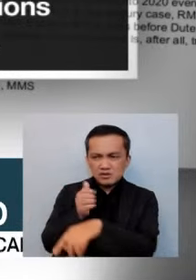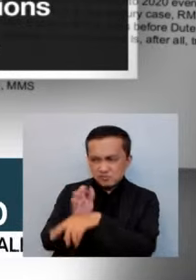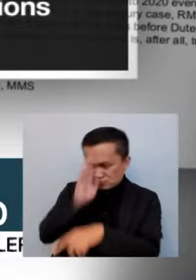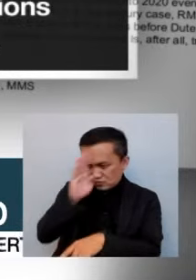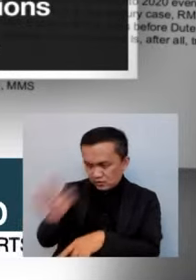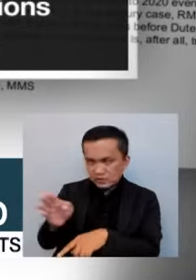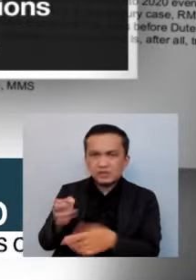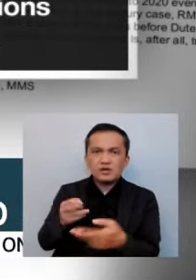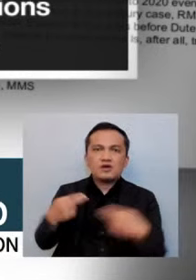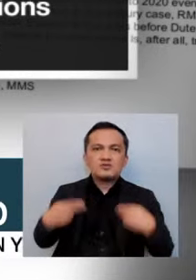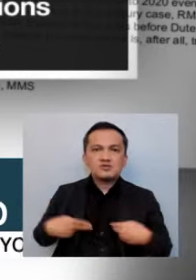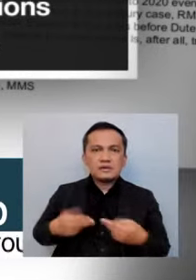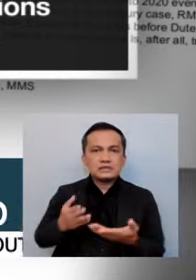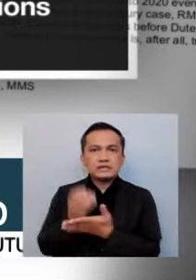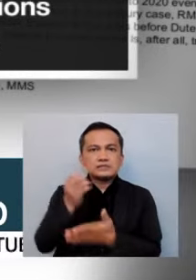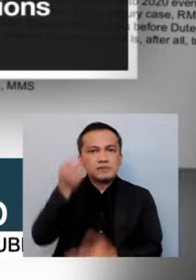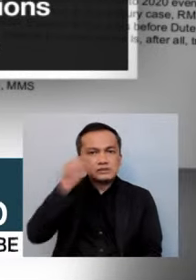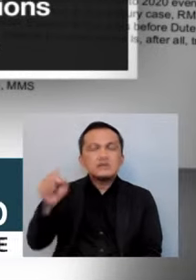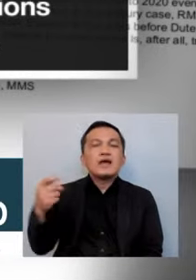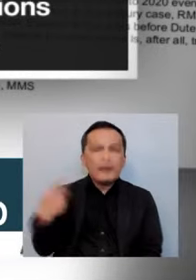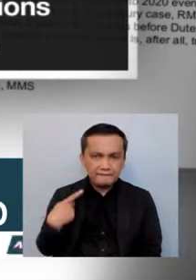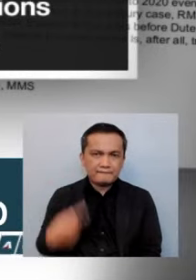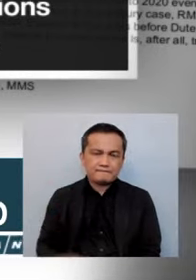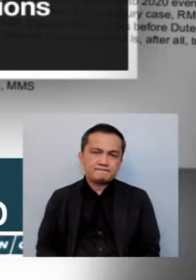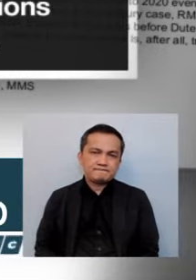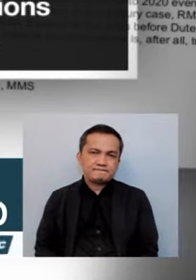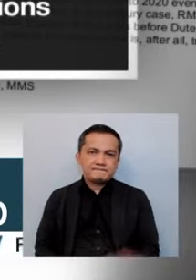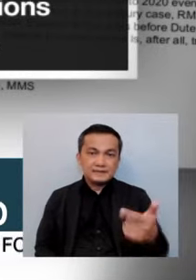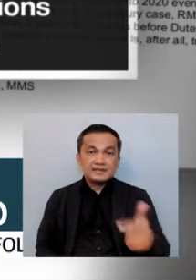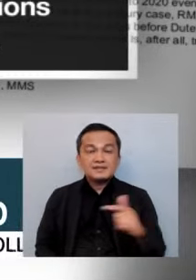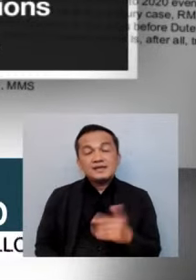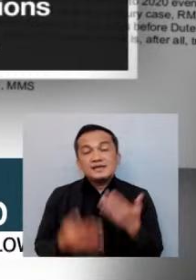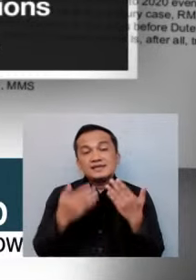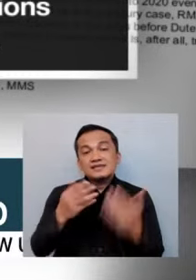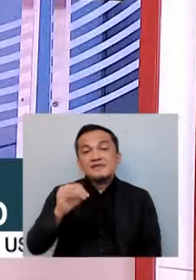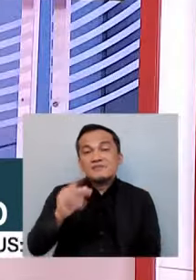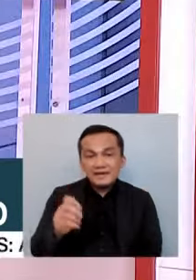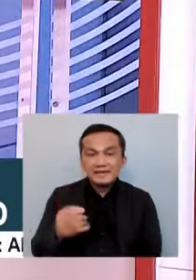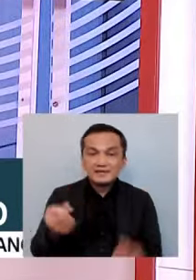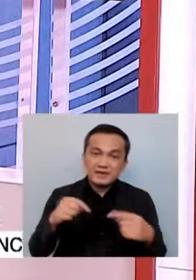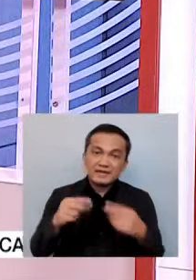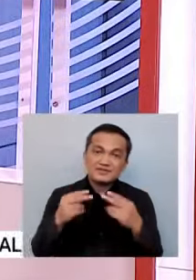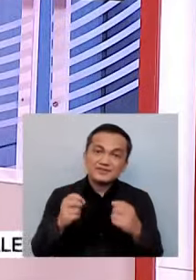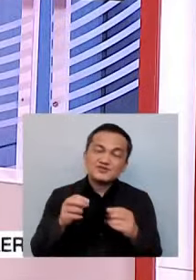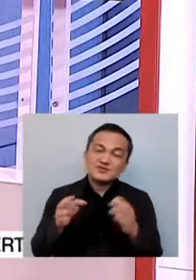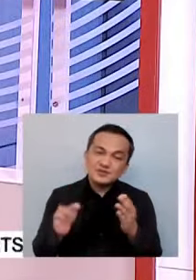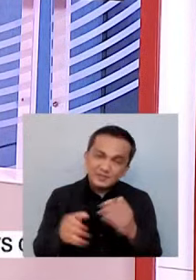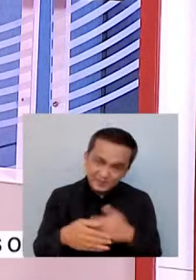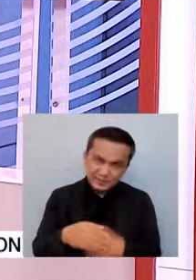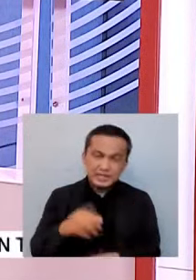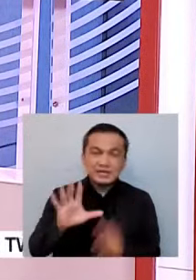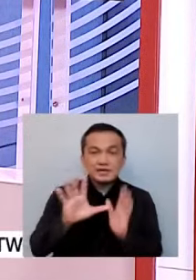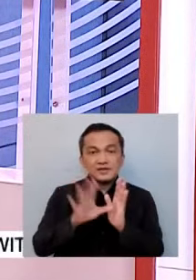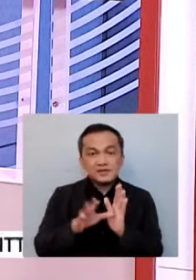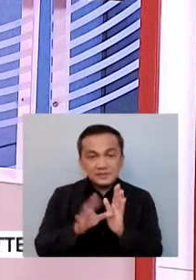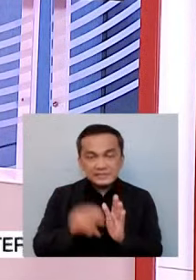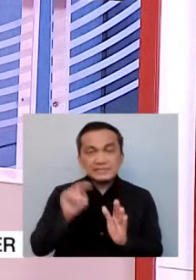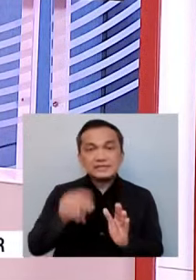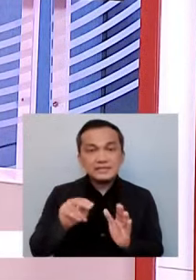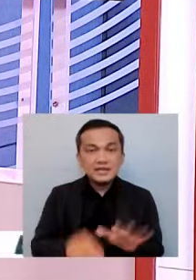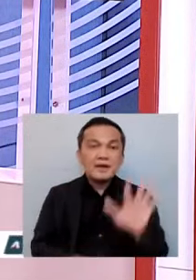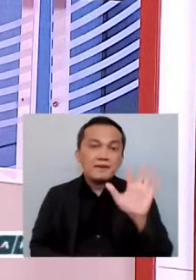violations. Carmina? Thanks a lot. Mike Navalio there joining us on the line. And back here in the newsroom, the Commission on Elections would need at least 5